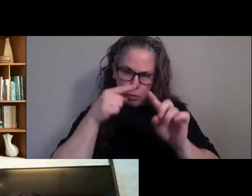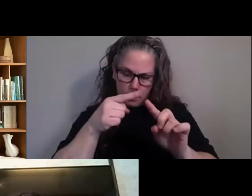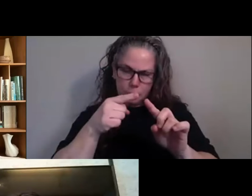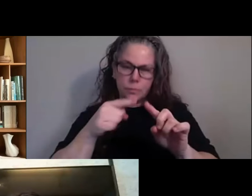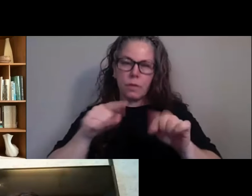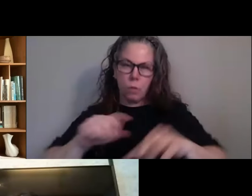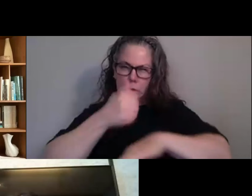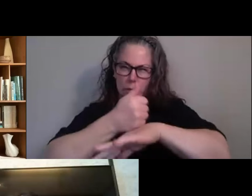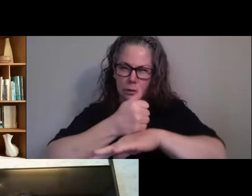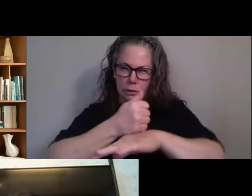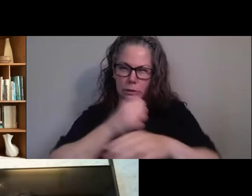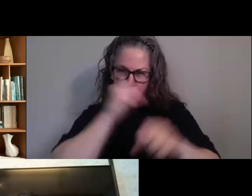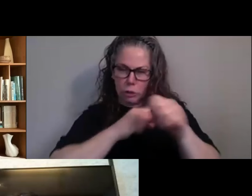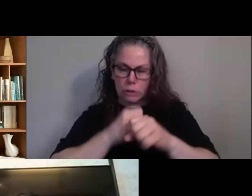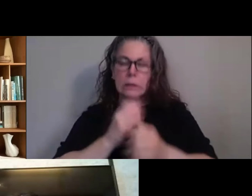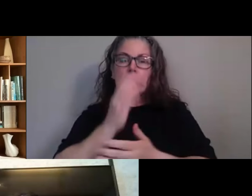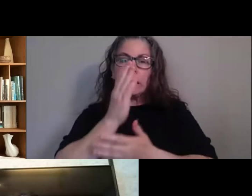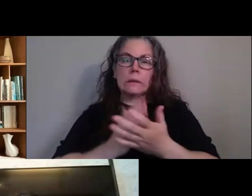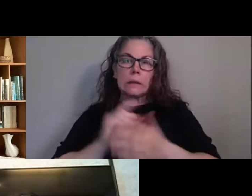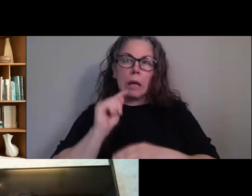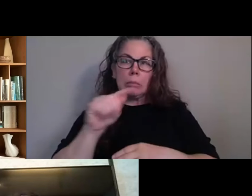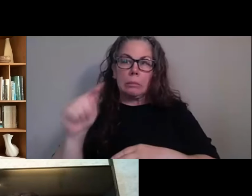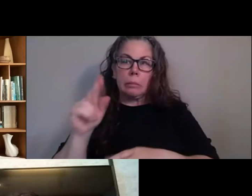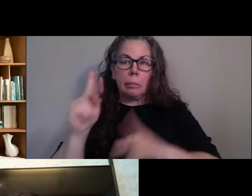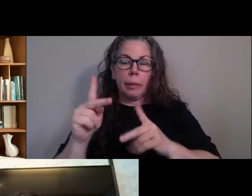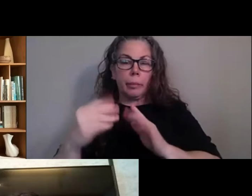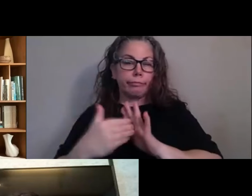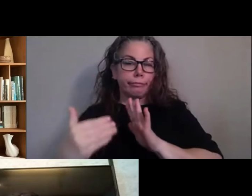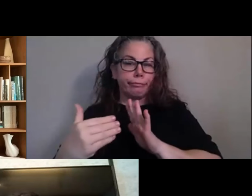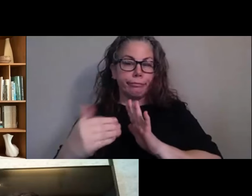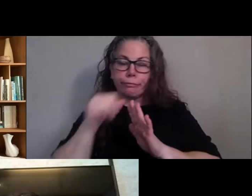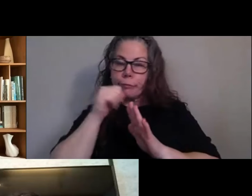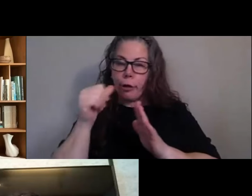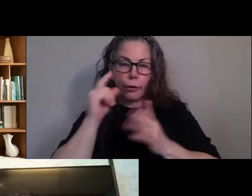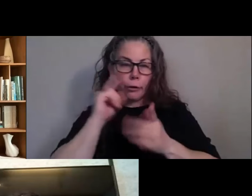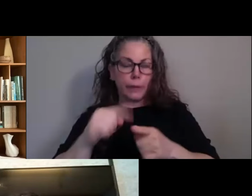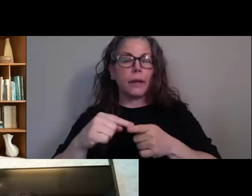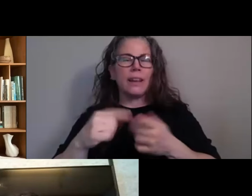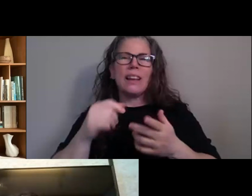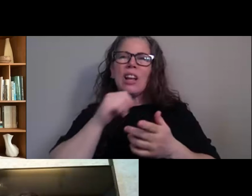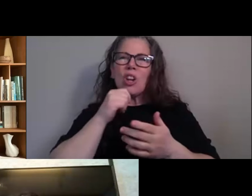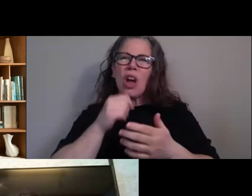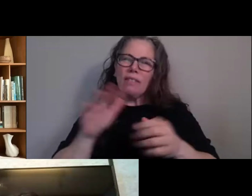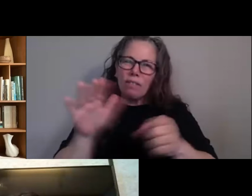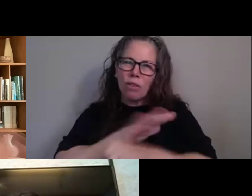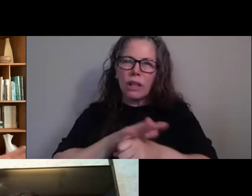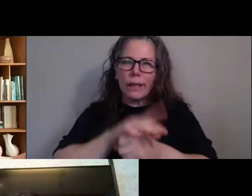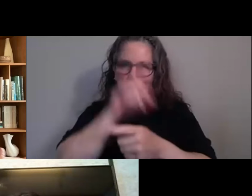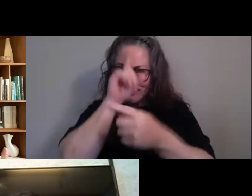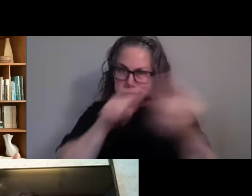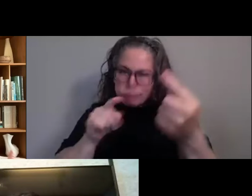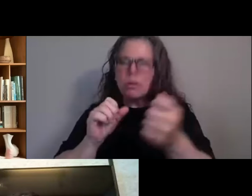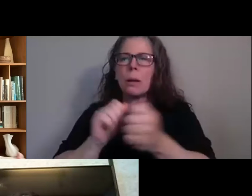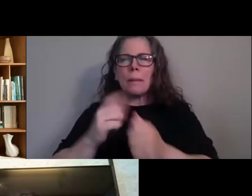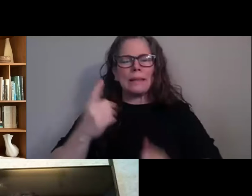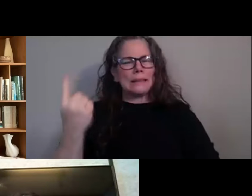is also be aware of people who may not be in support of your work. Maybe not against the philosophy of what you're doing, but they're not